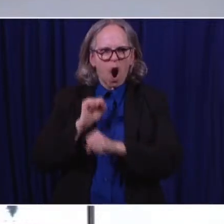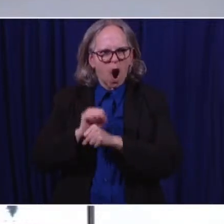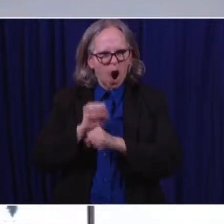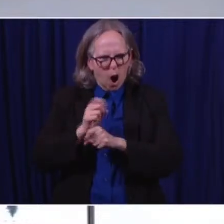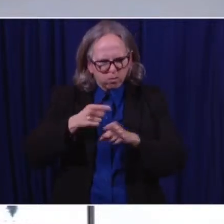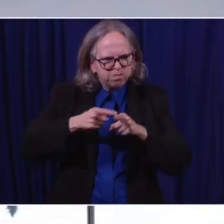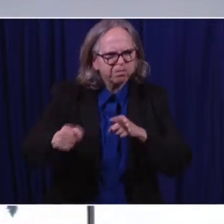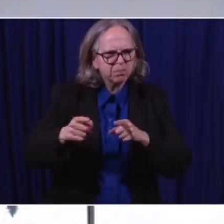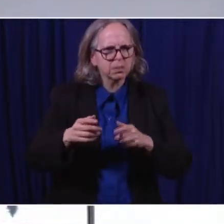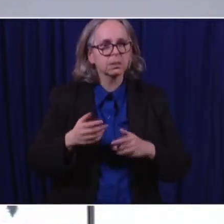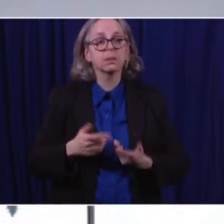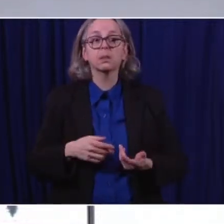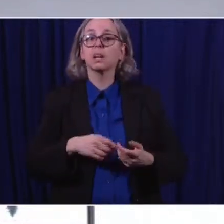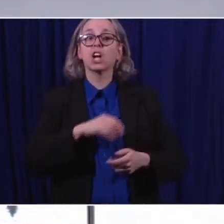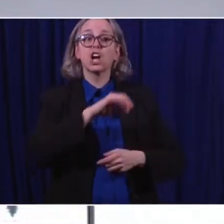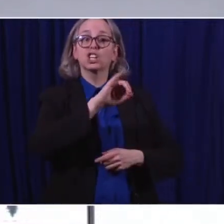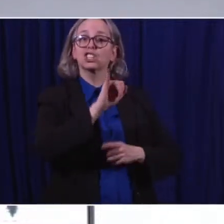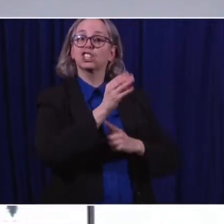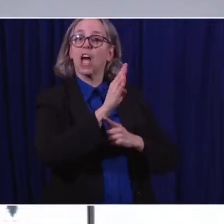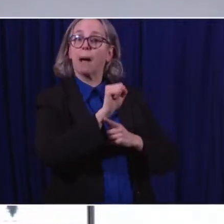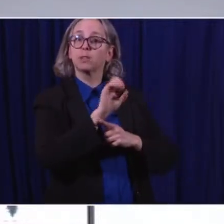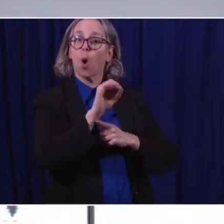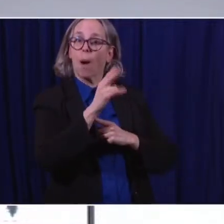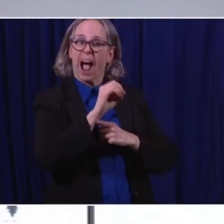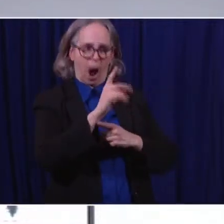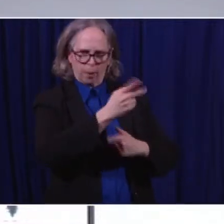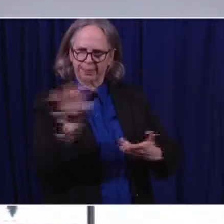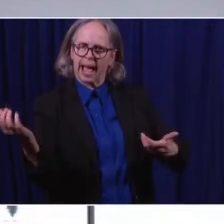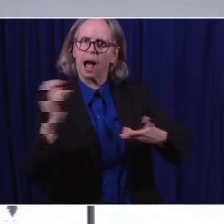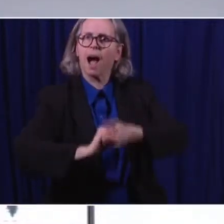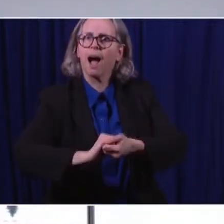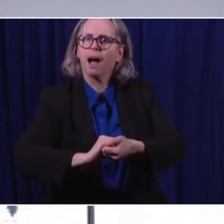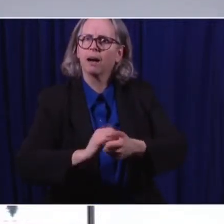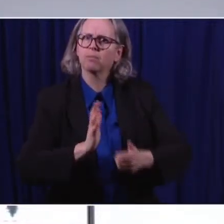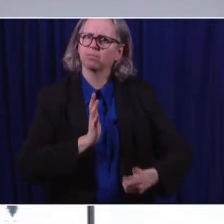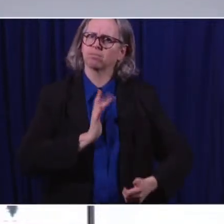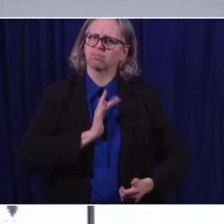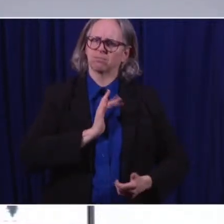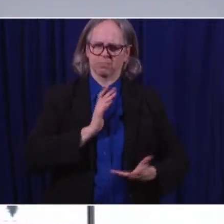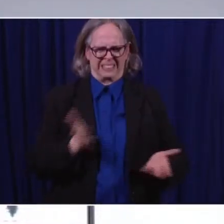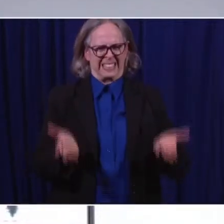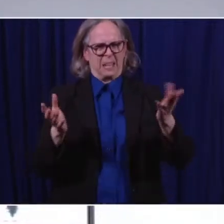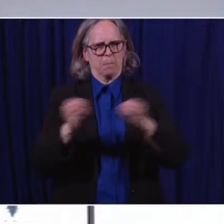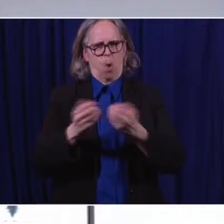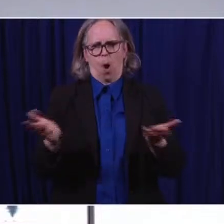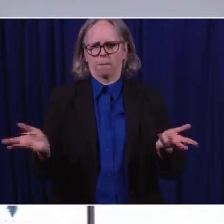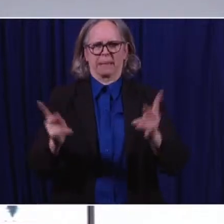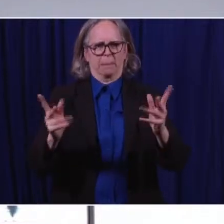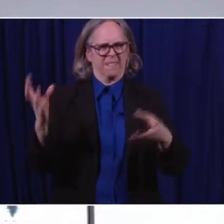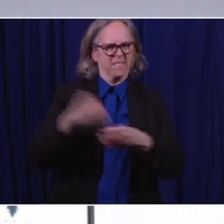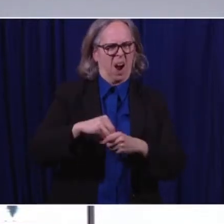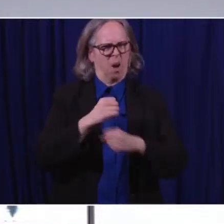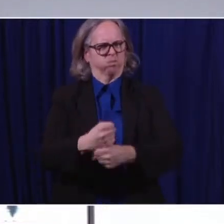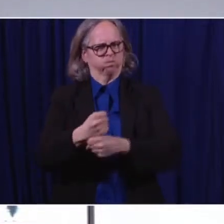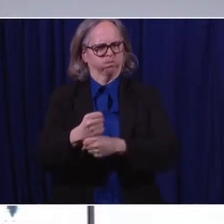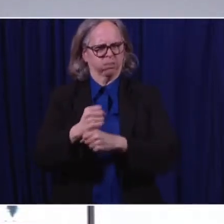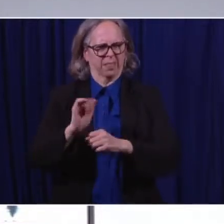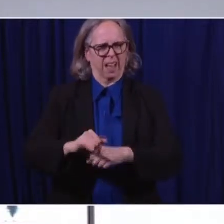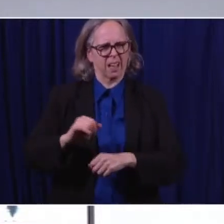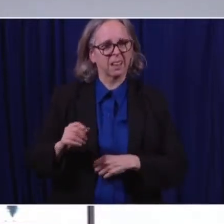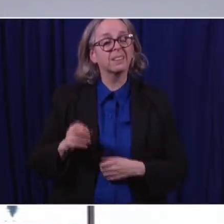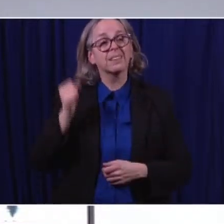were partners in helping them ramp up this production. They've also been big users of Tech Cred, which I'll mention here in a